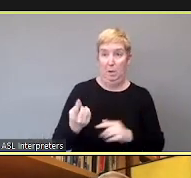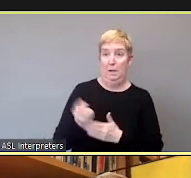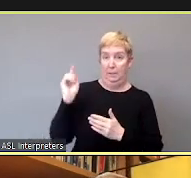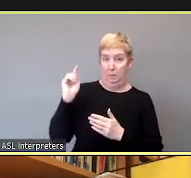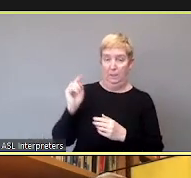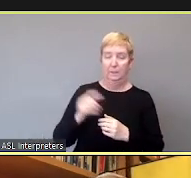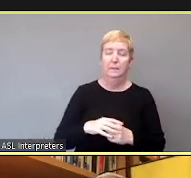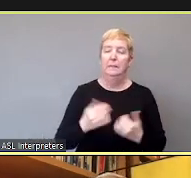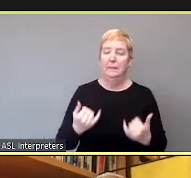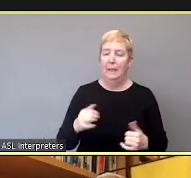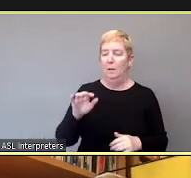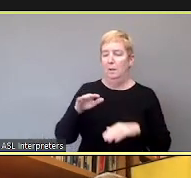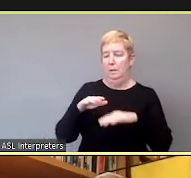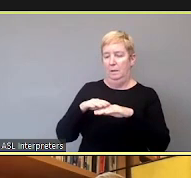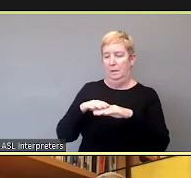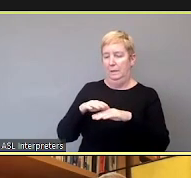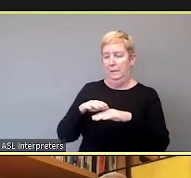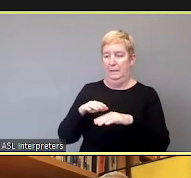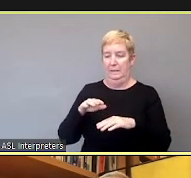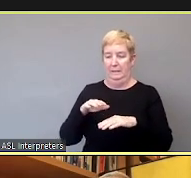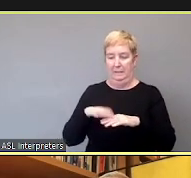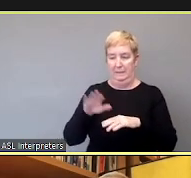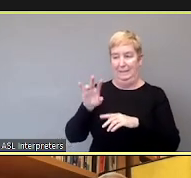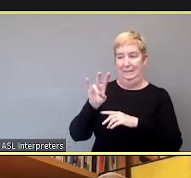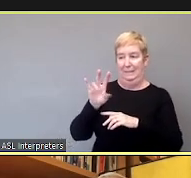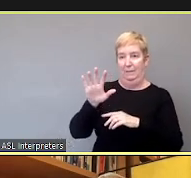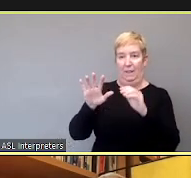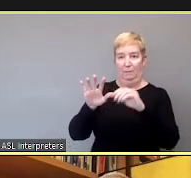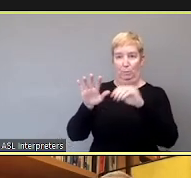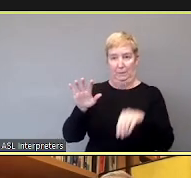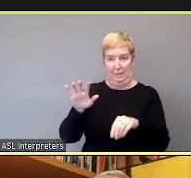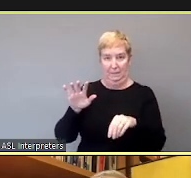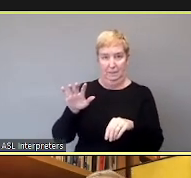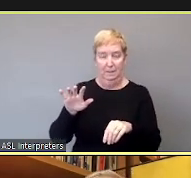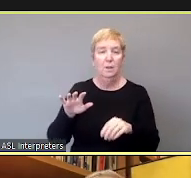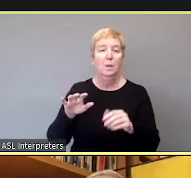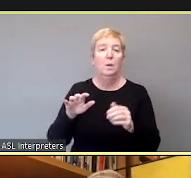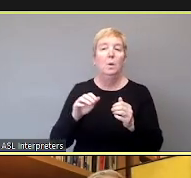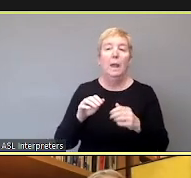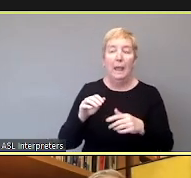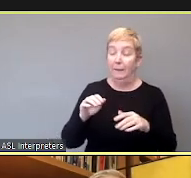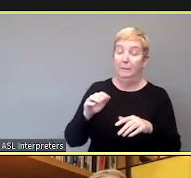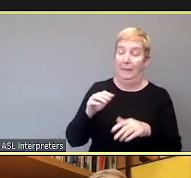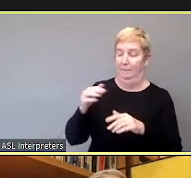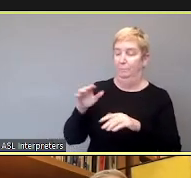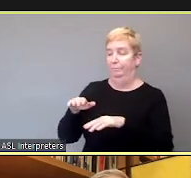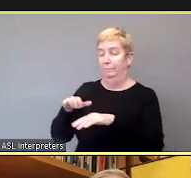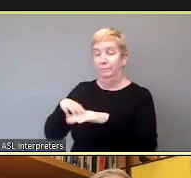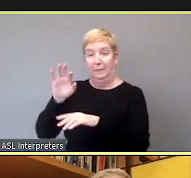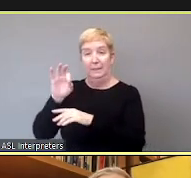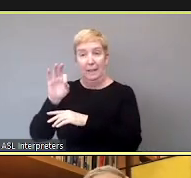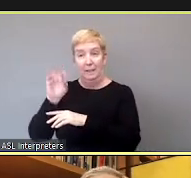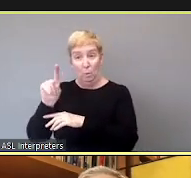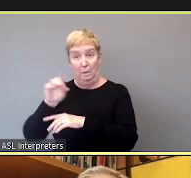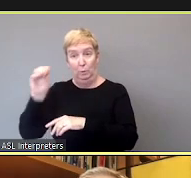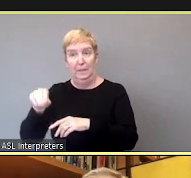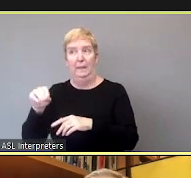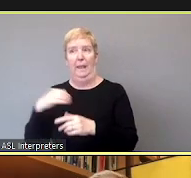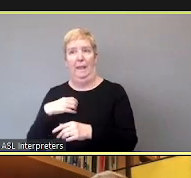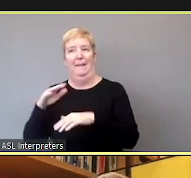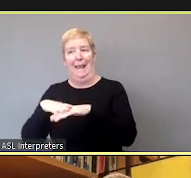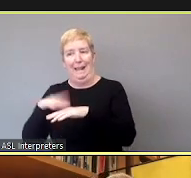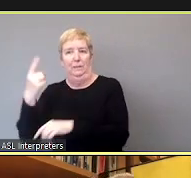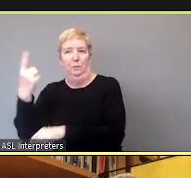over 75% with primary series, over 91% with at least one dose. And we're, of the people eligible